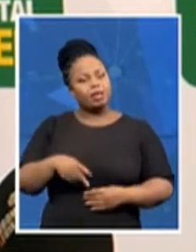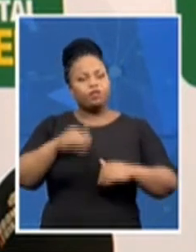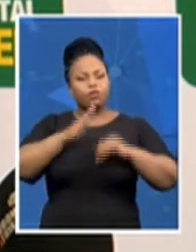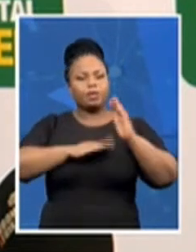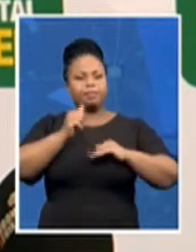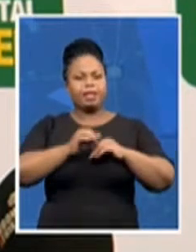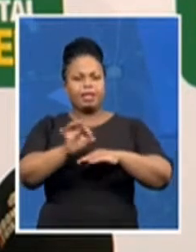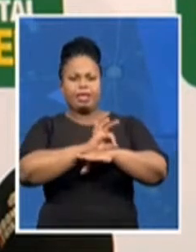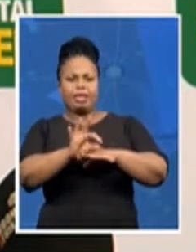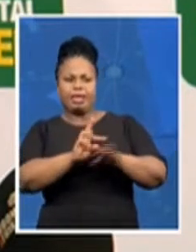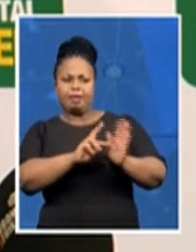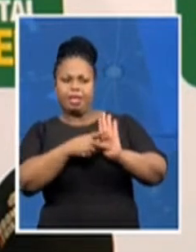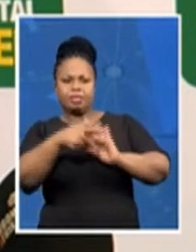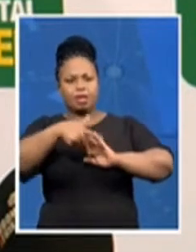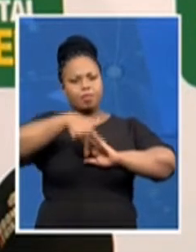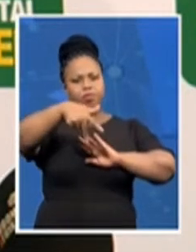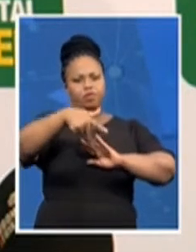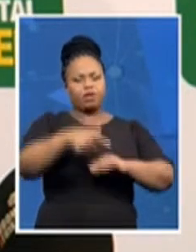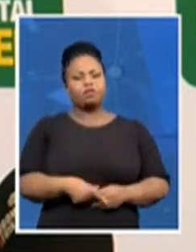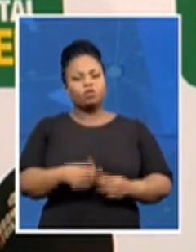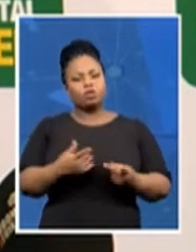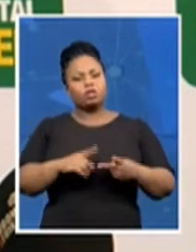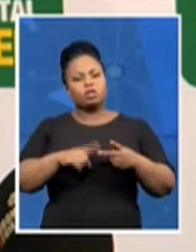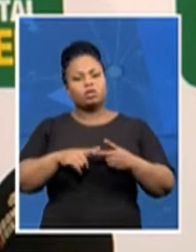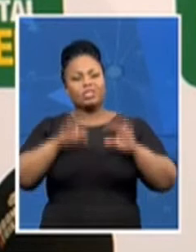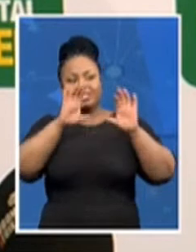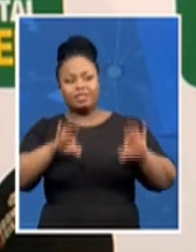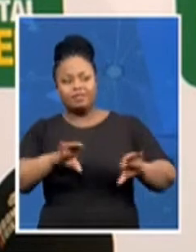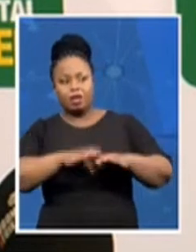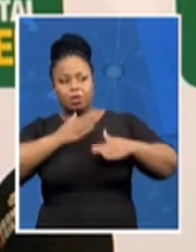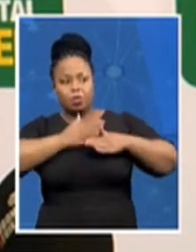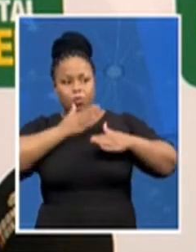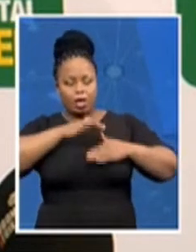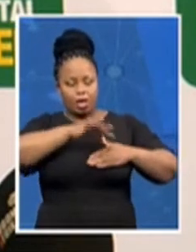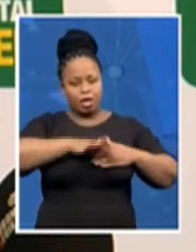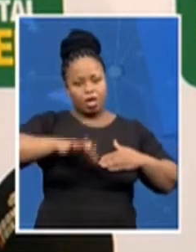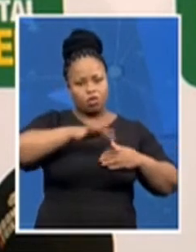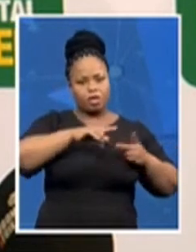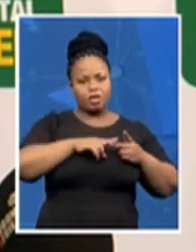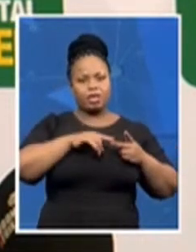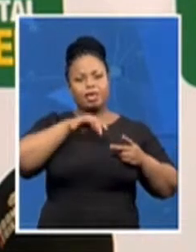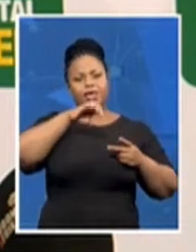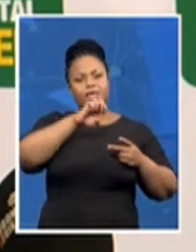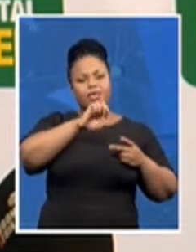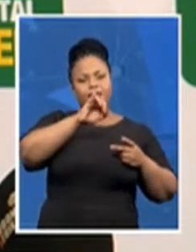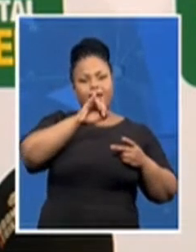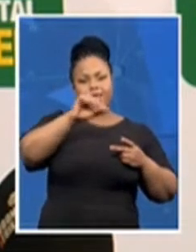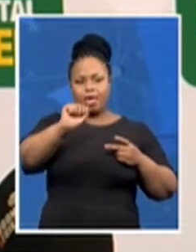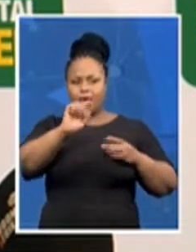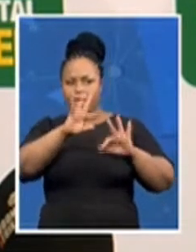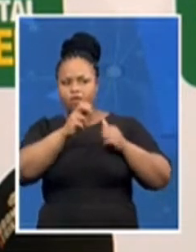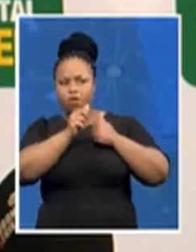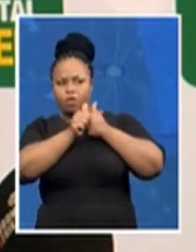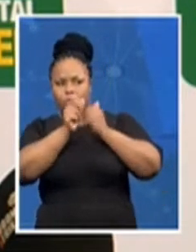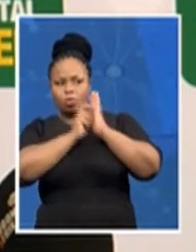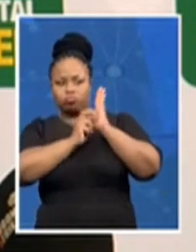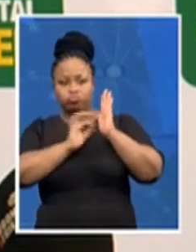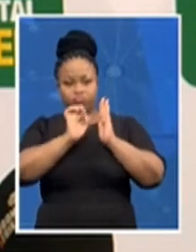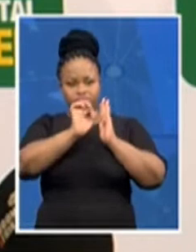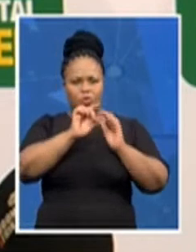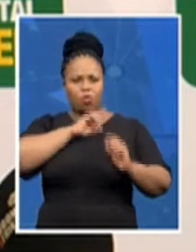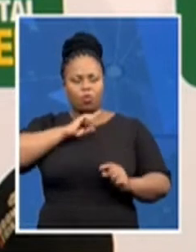occupational certificate approvals, and EIA's requirement. This will ensure that the rebuilding process is quick